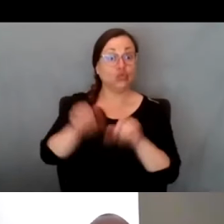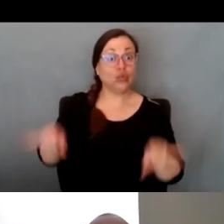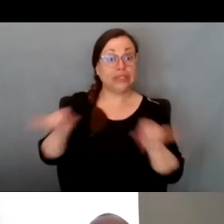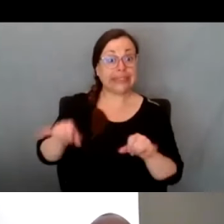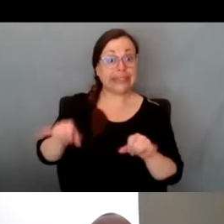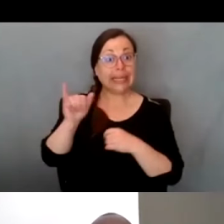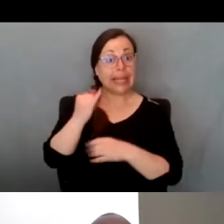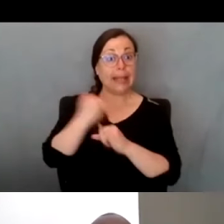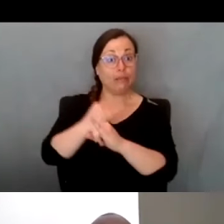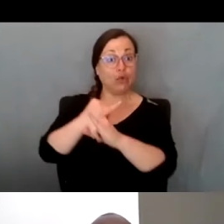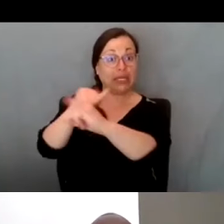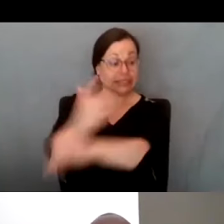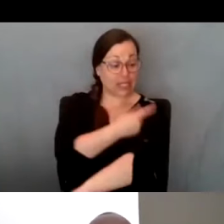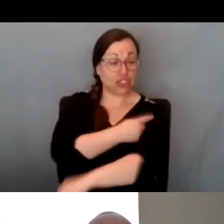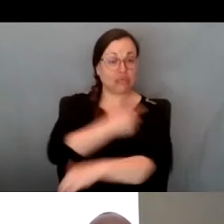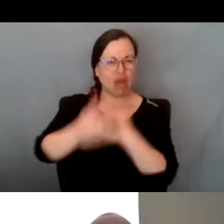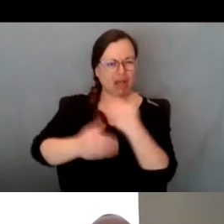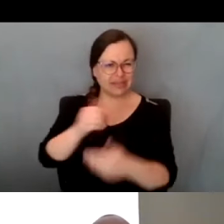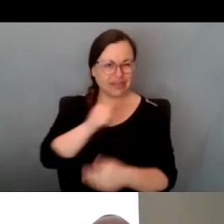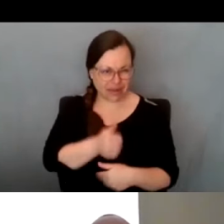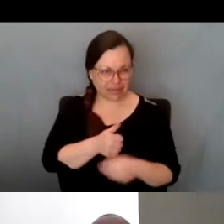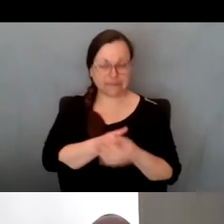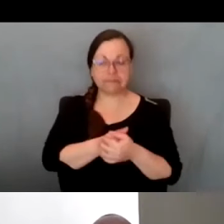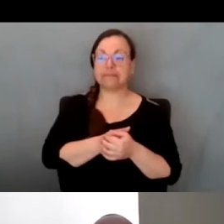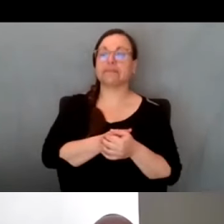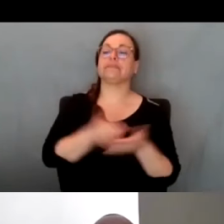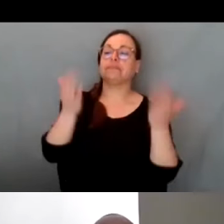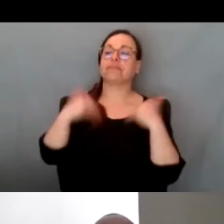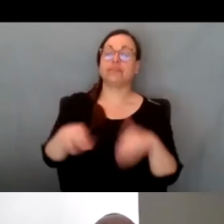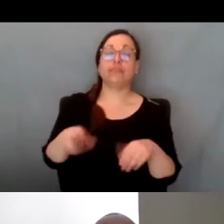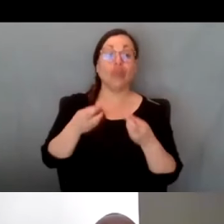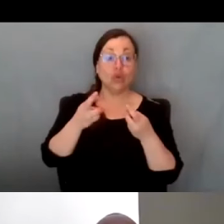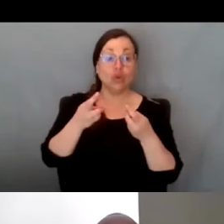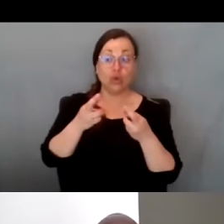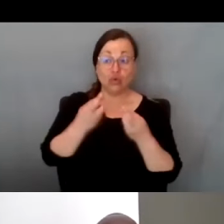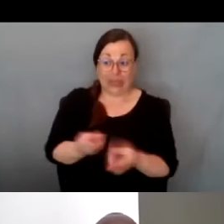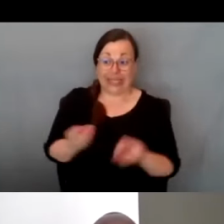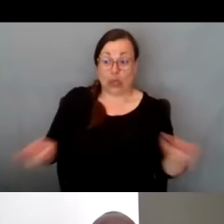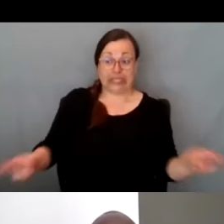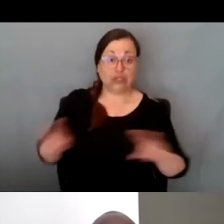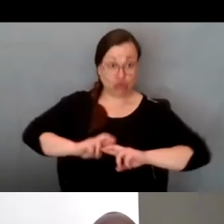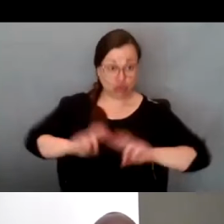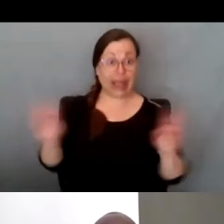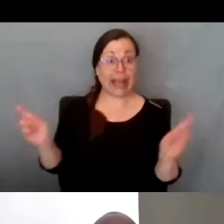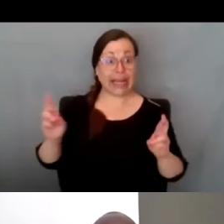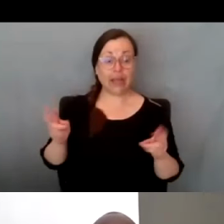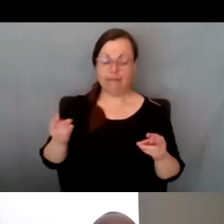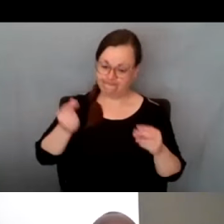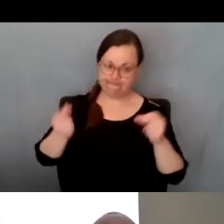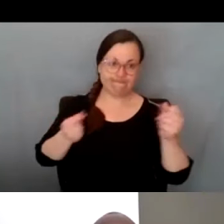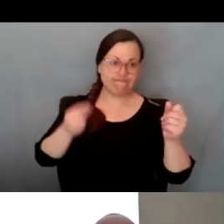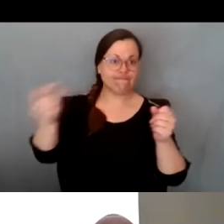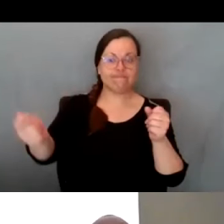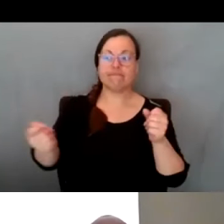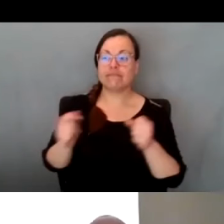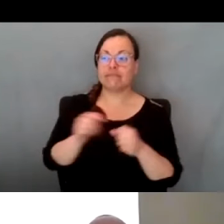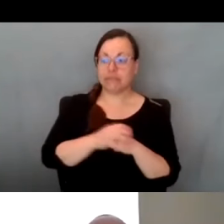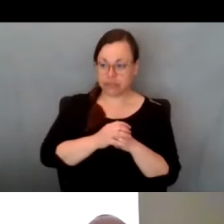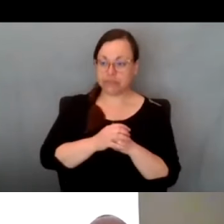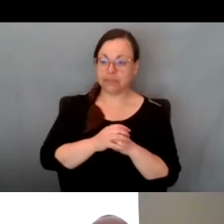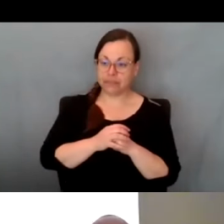process. Resource mobilization to make sure that the implementation will goes well, while